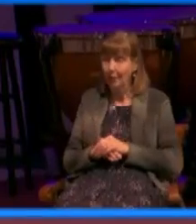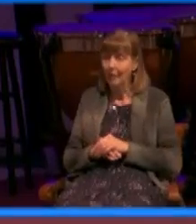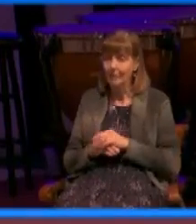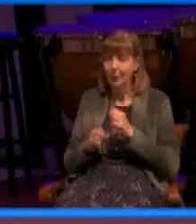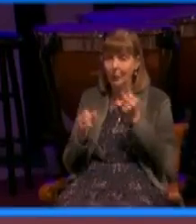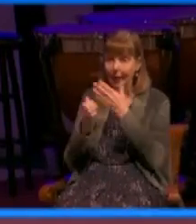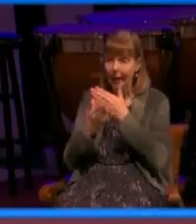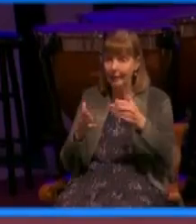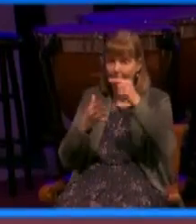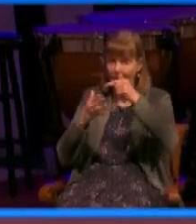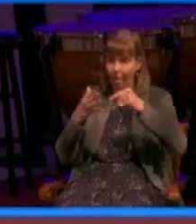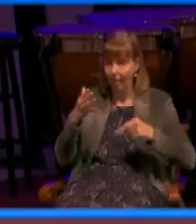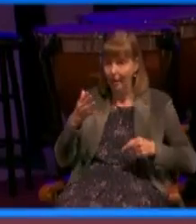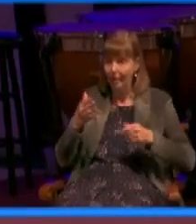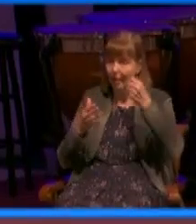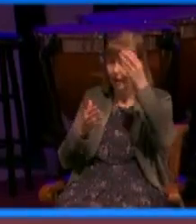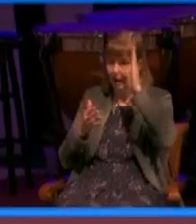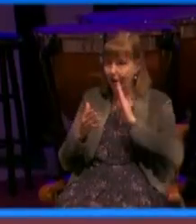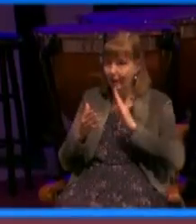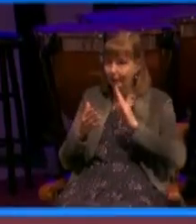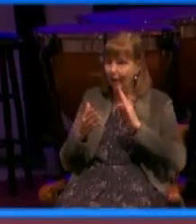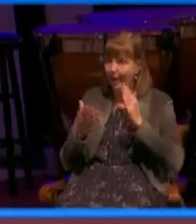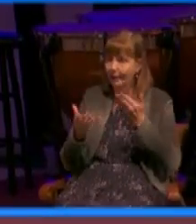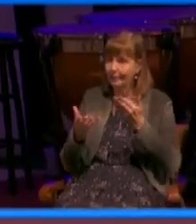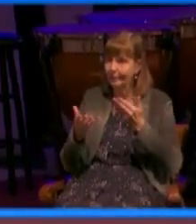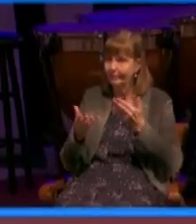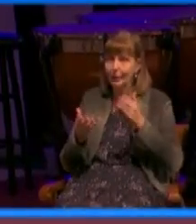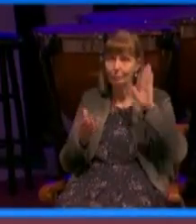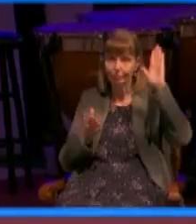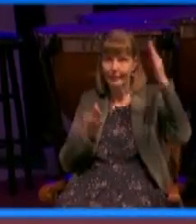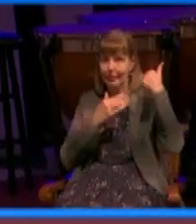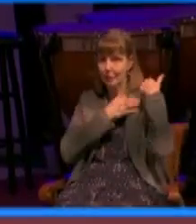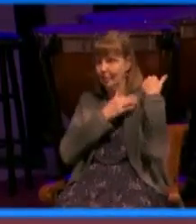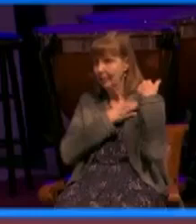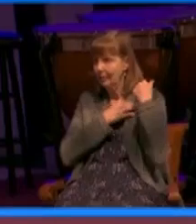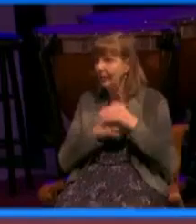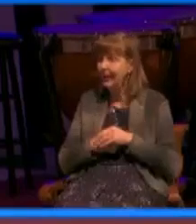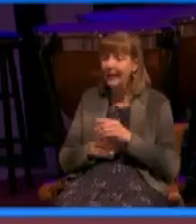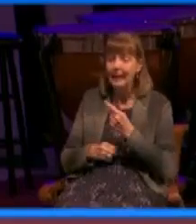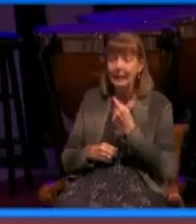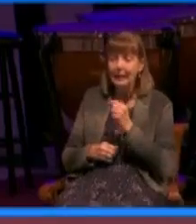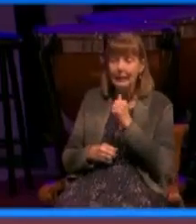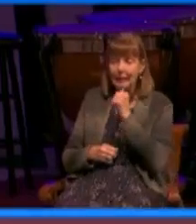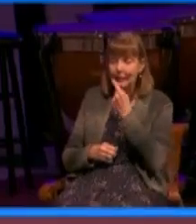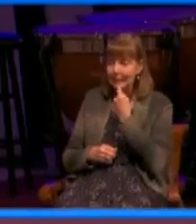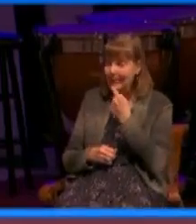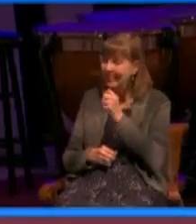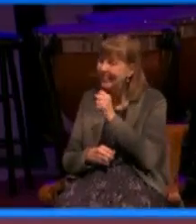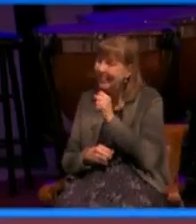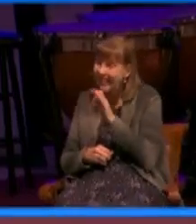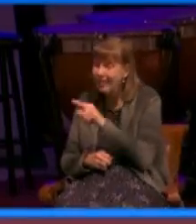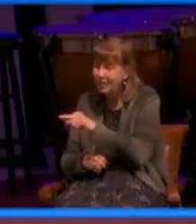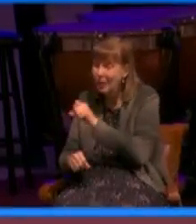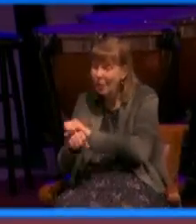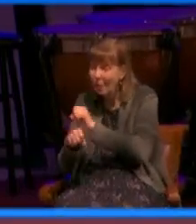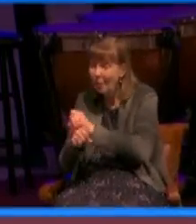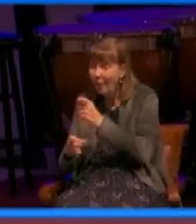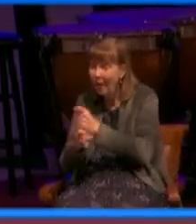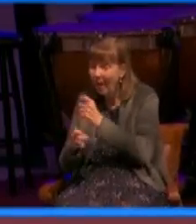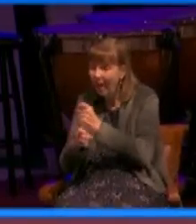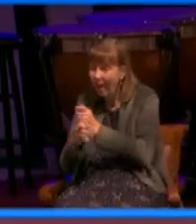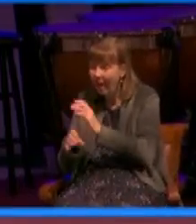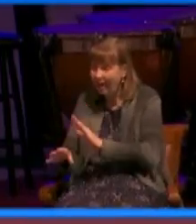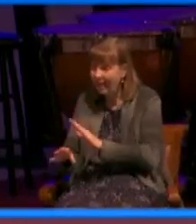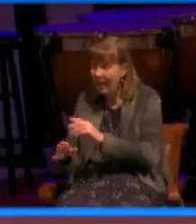doesn't come to Abraham and says, well, if you try hard enough, if you work hard enough, if you pay enough money, I'll be your God and I'll give you Canaan land. That's not what he